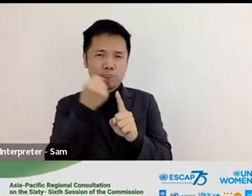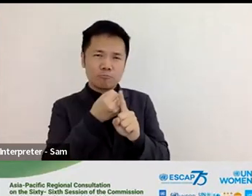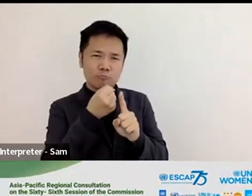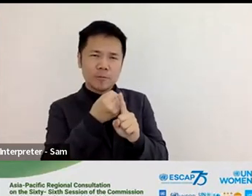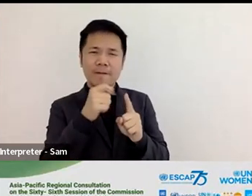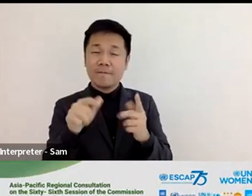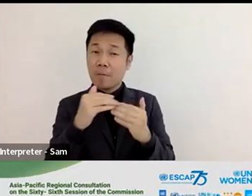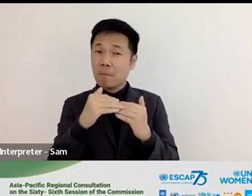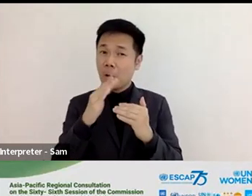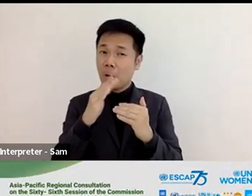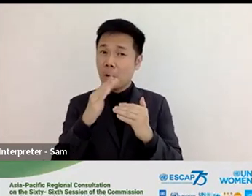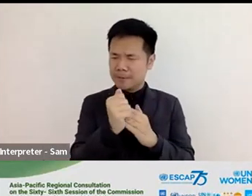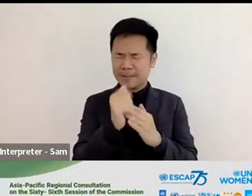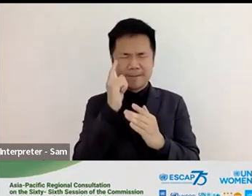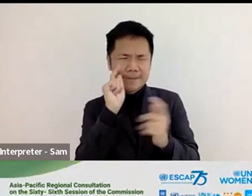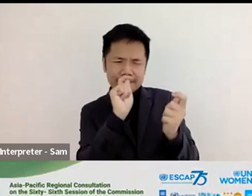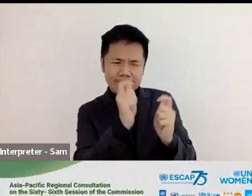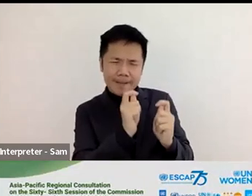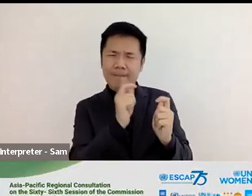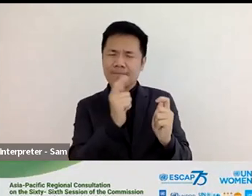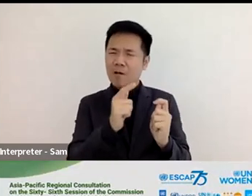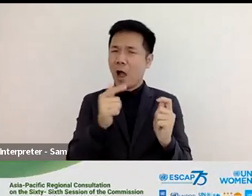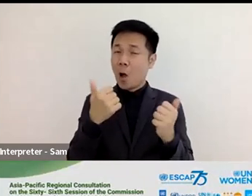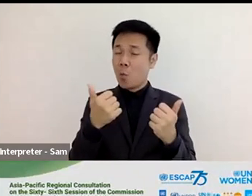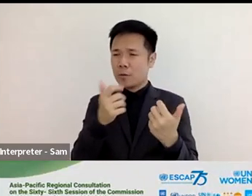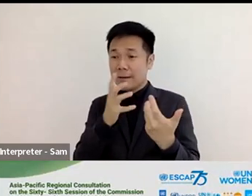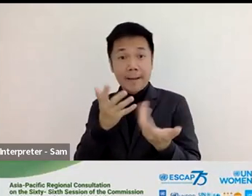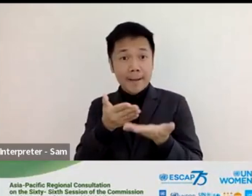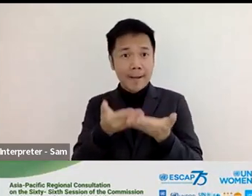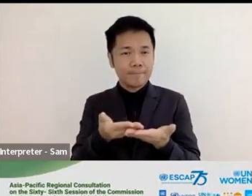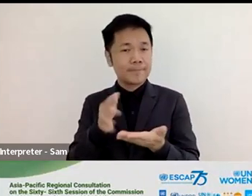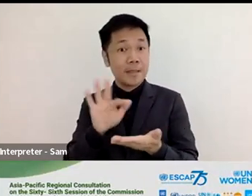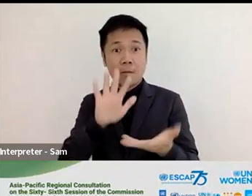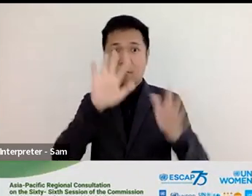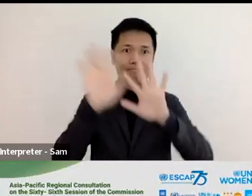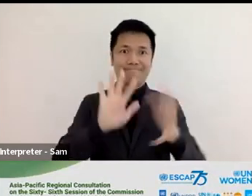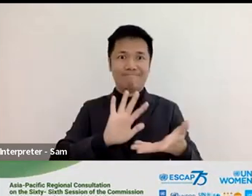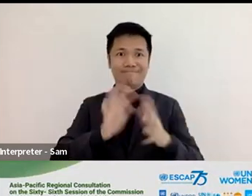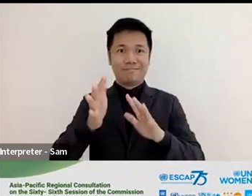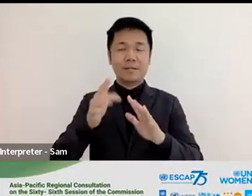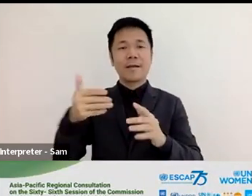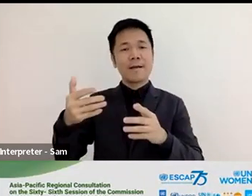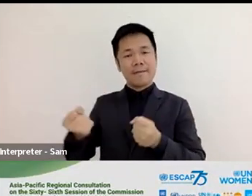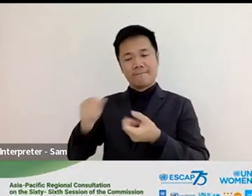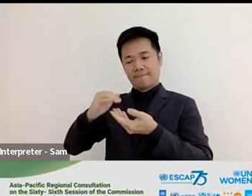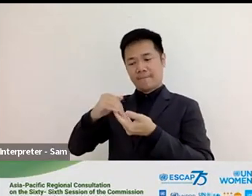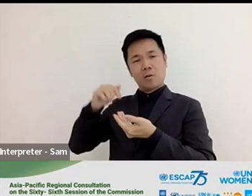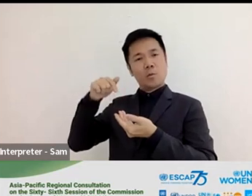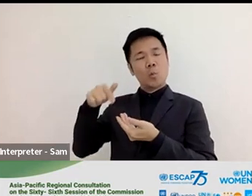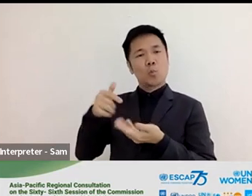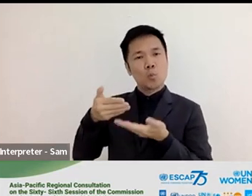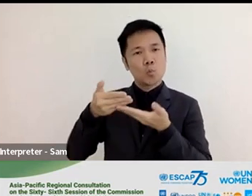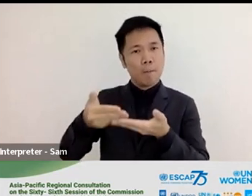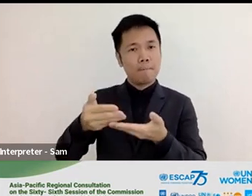leadership to redesign systems and responses to disaster and climate change. Our second panel